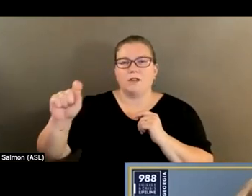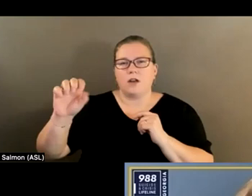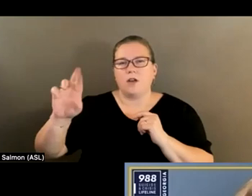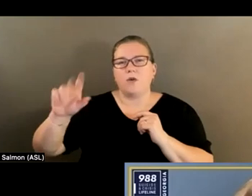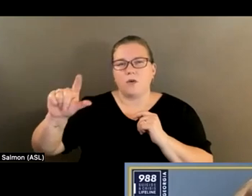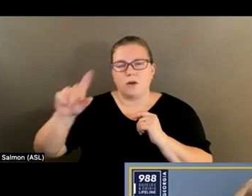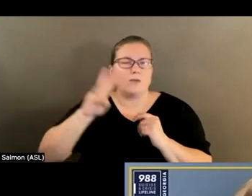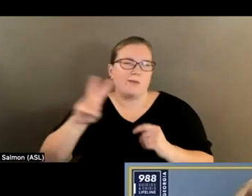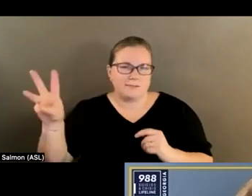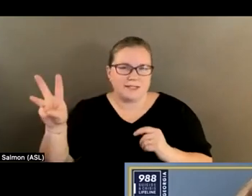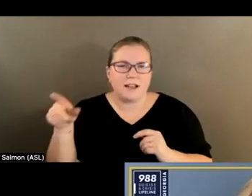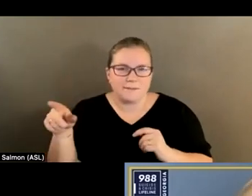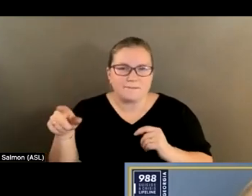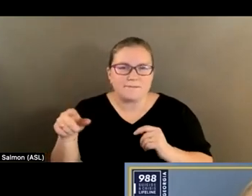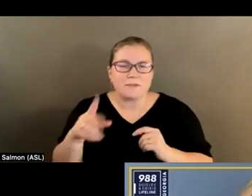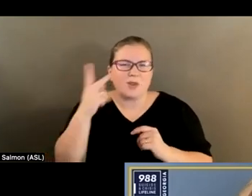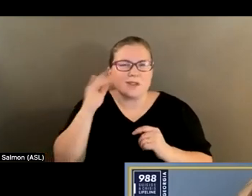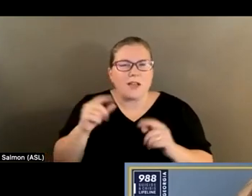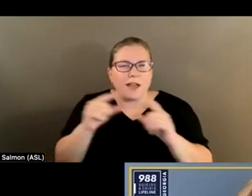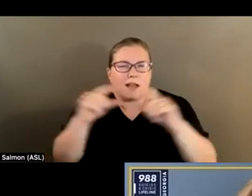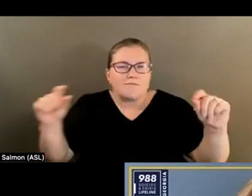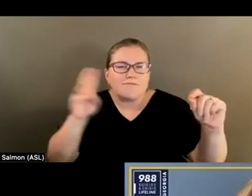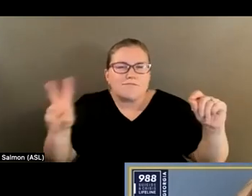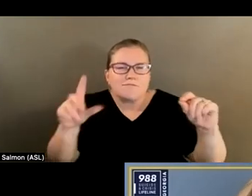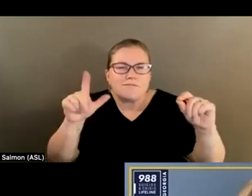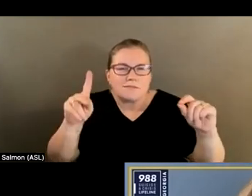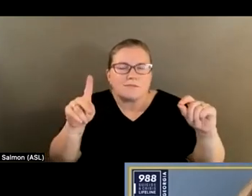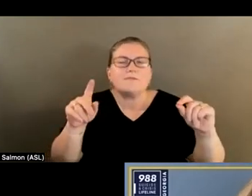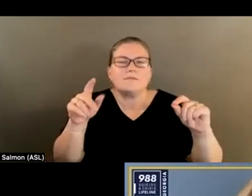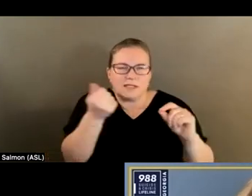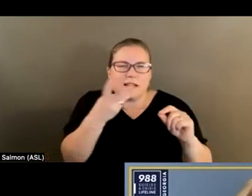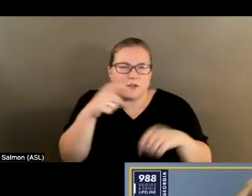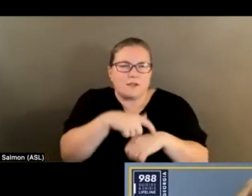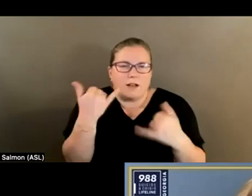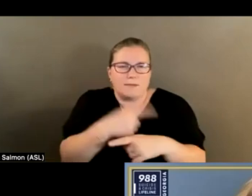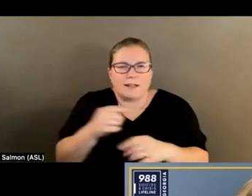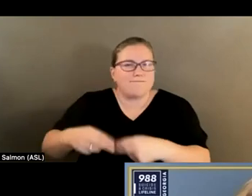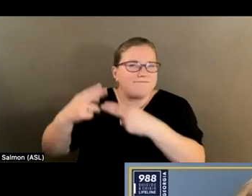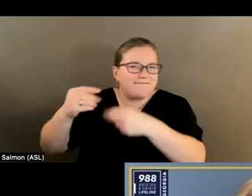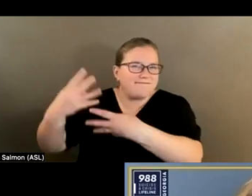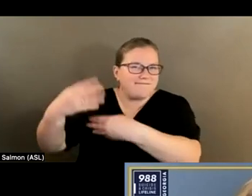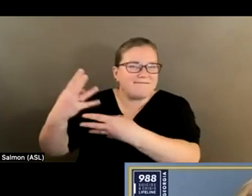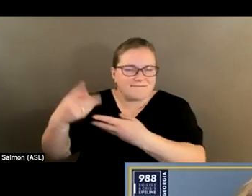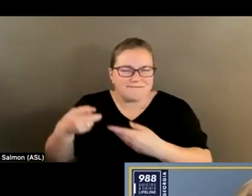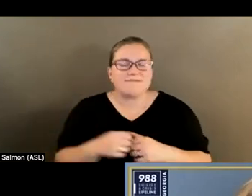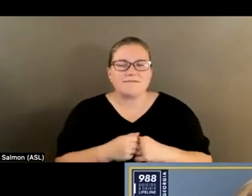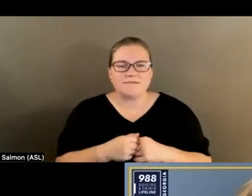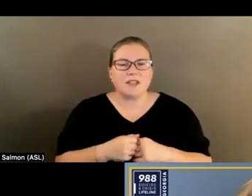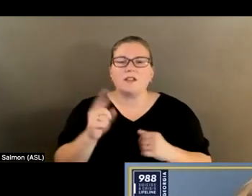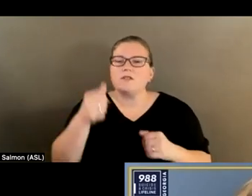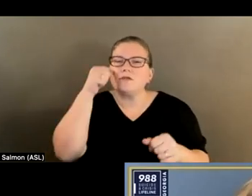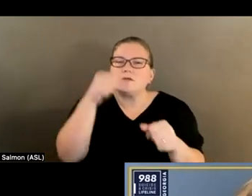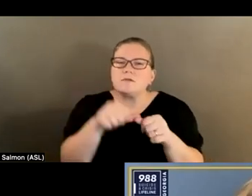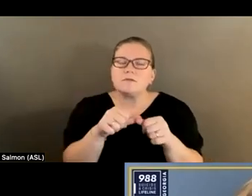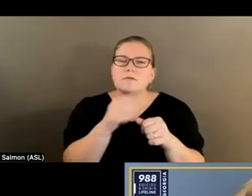988georgia.org website that you saw several times throughout the presentation. And just recall, please,